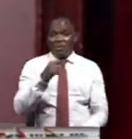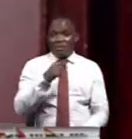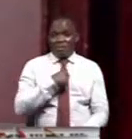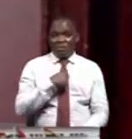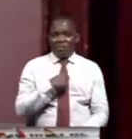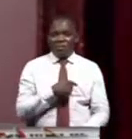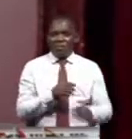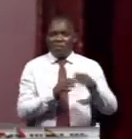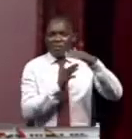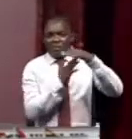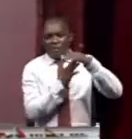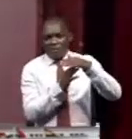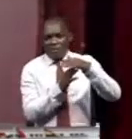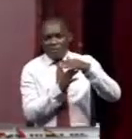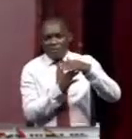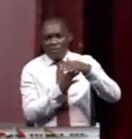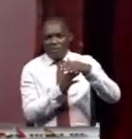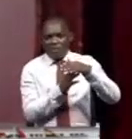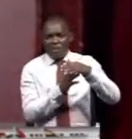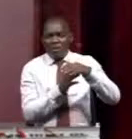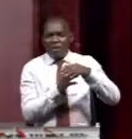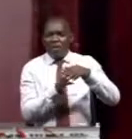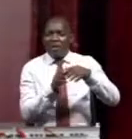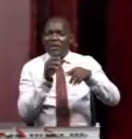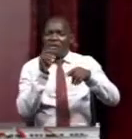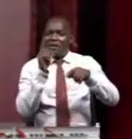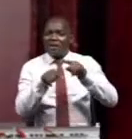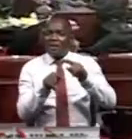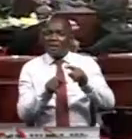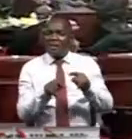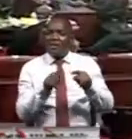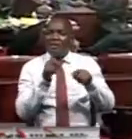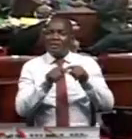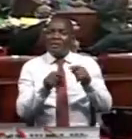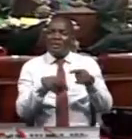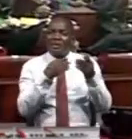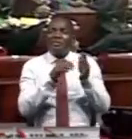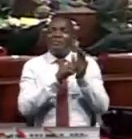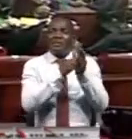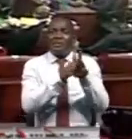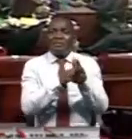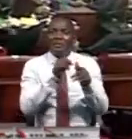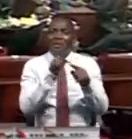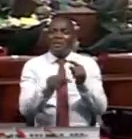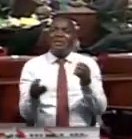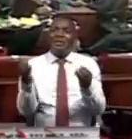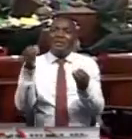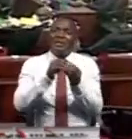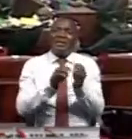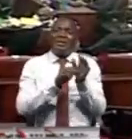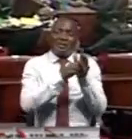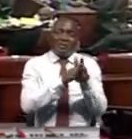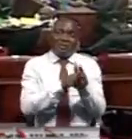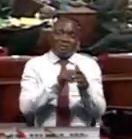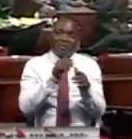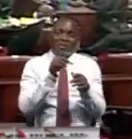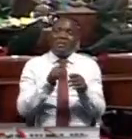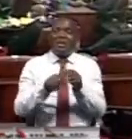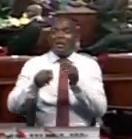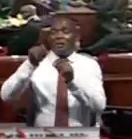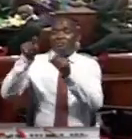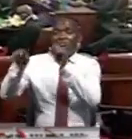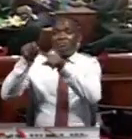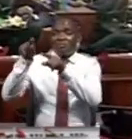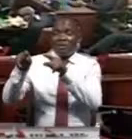referring. Respectfully, why can he not give an example? Because I'm referring to his witness explain his statement. answer. He's cross-examining.